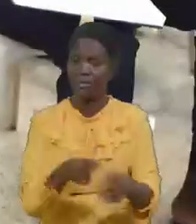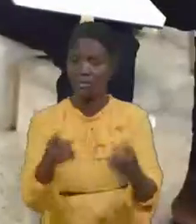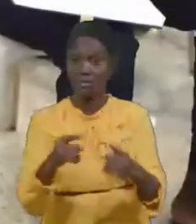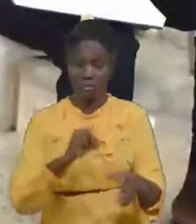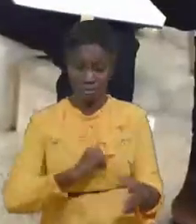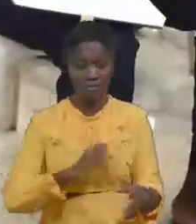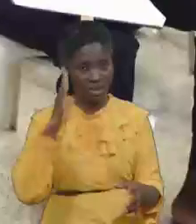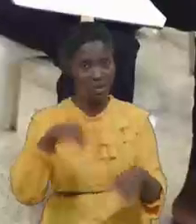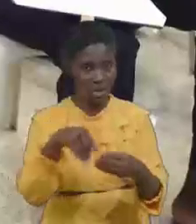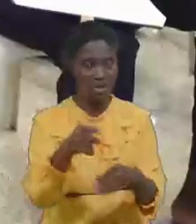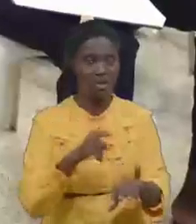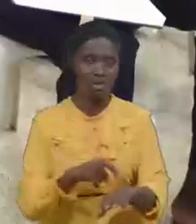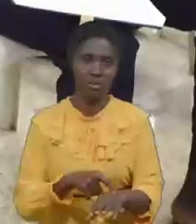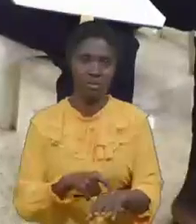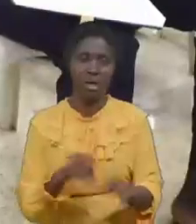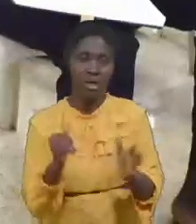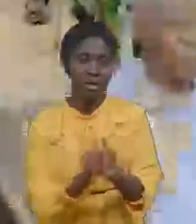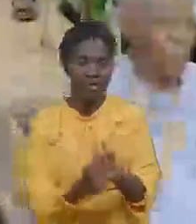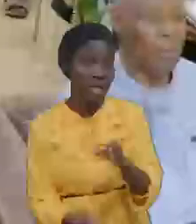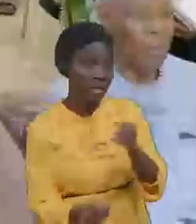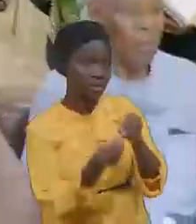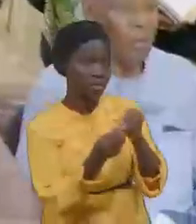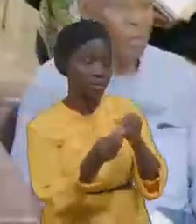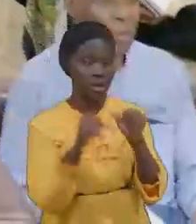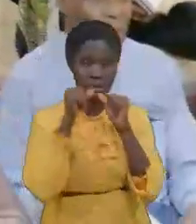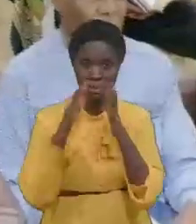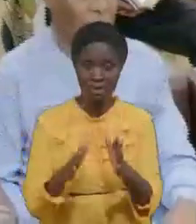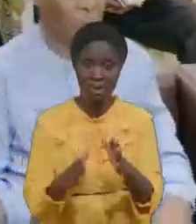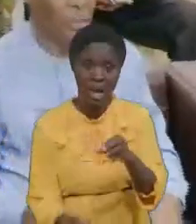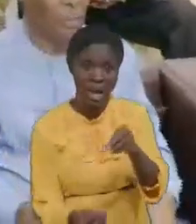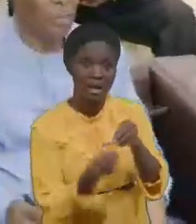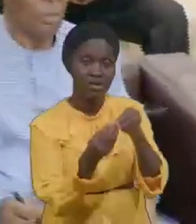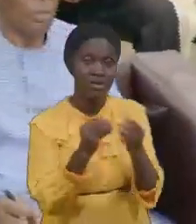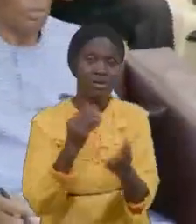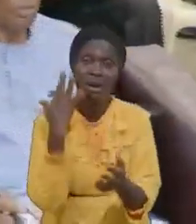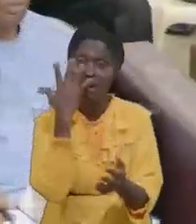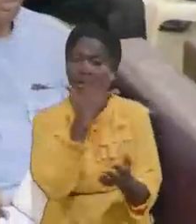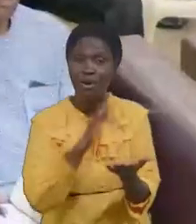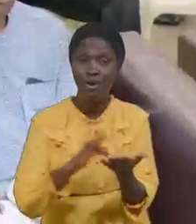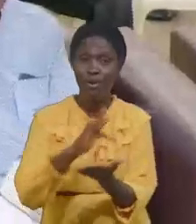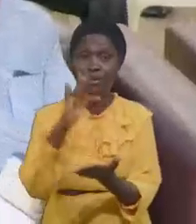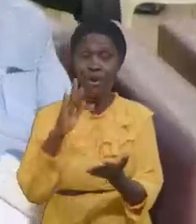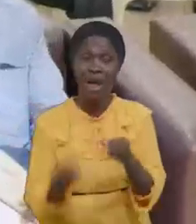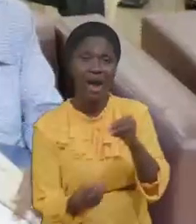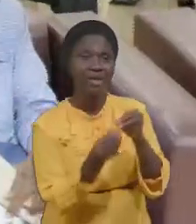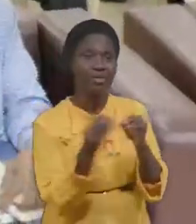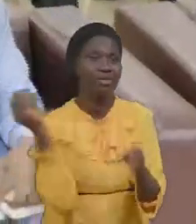you a chance that additional blessing, additional glory, additional